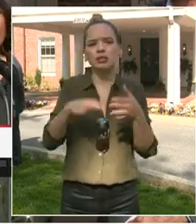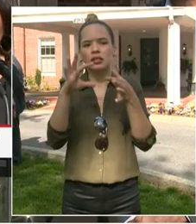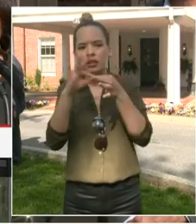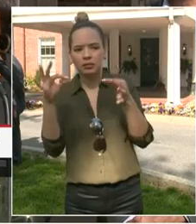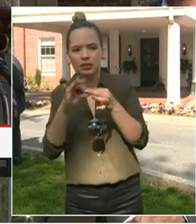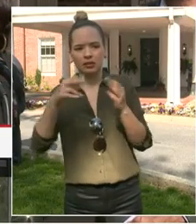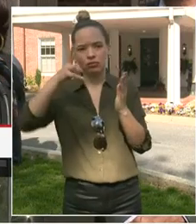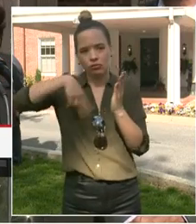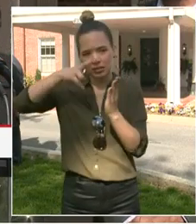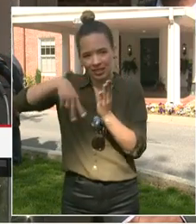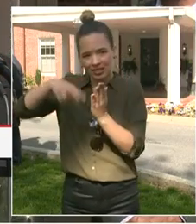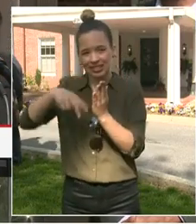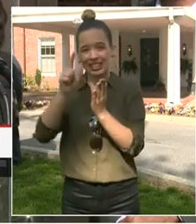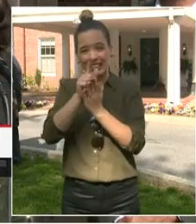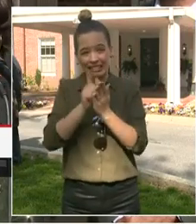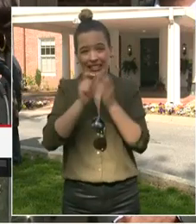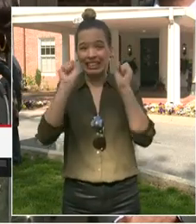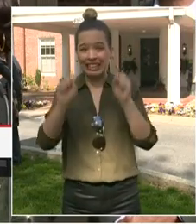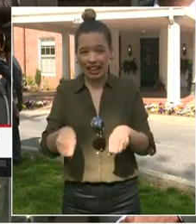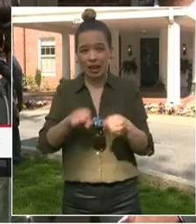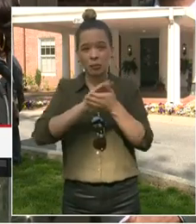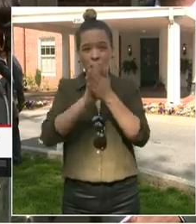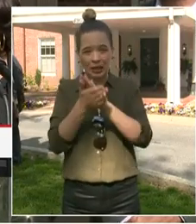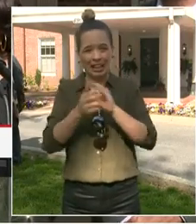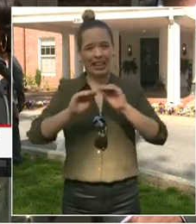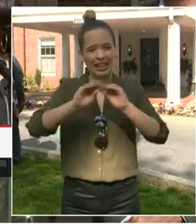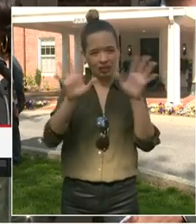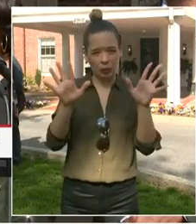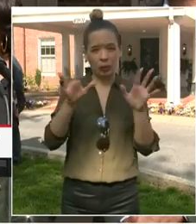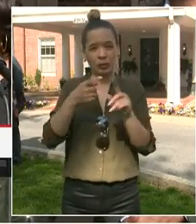council. And it's a statute. If there's any